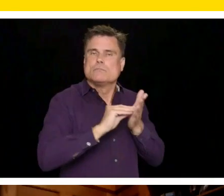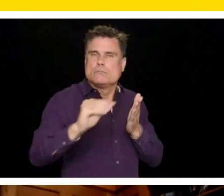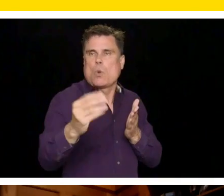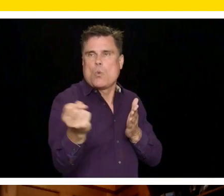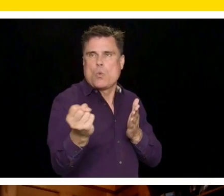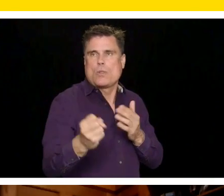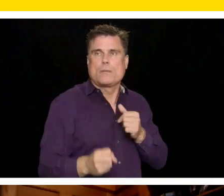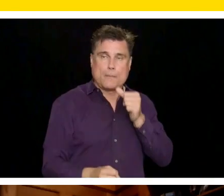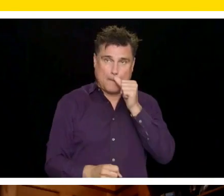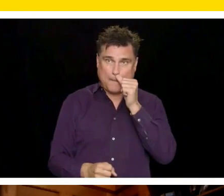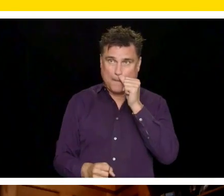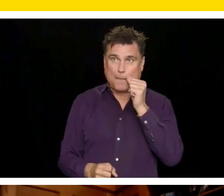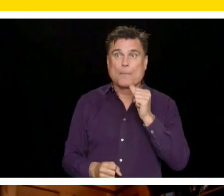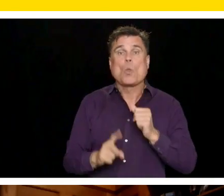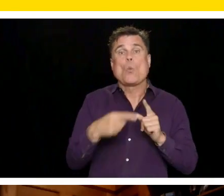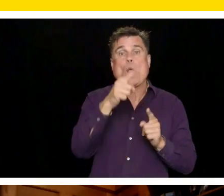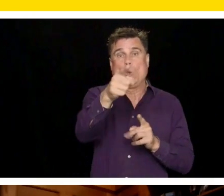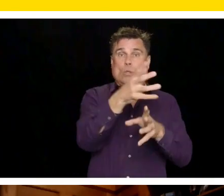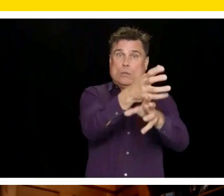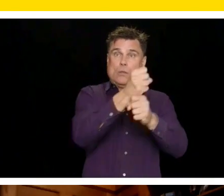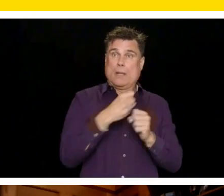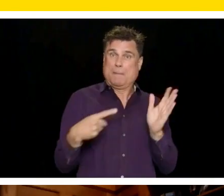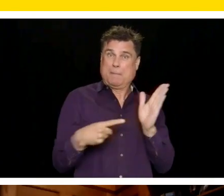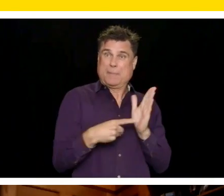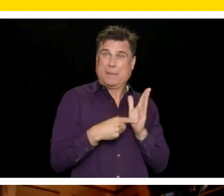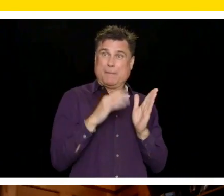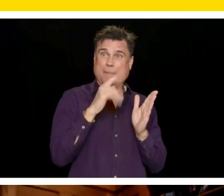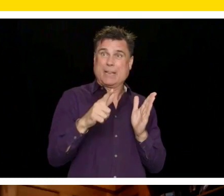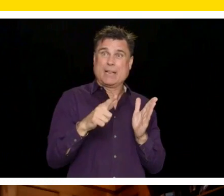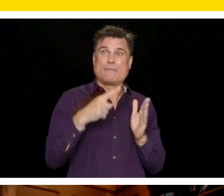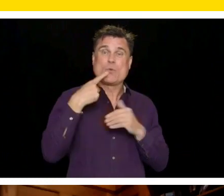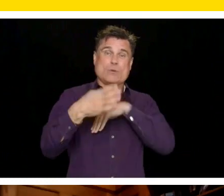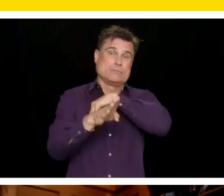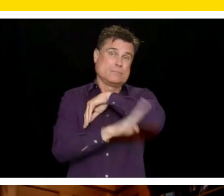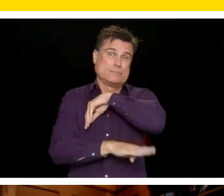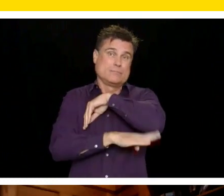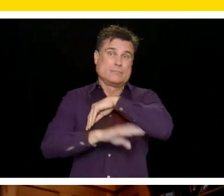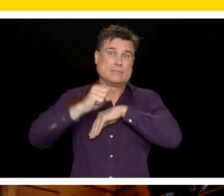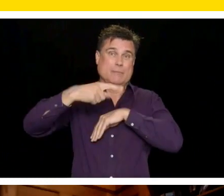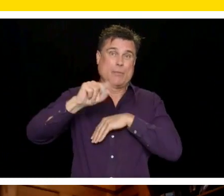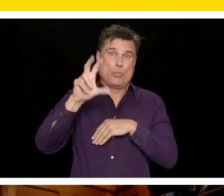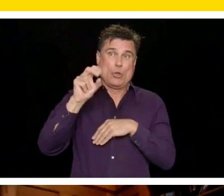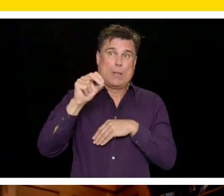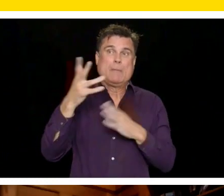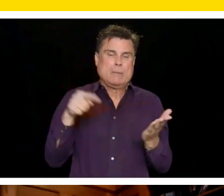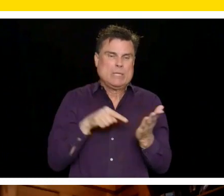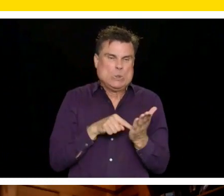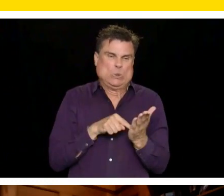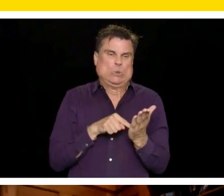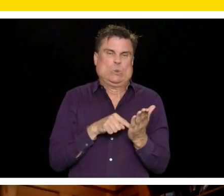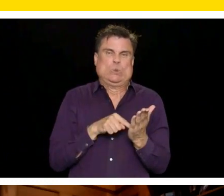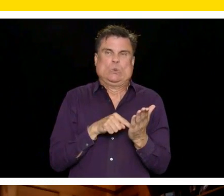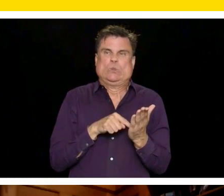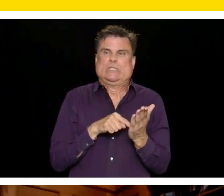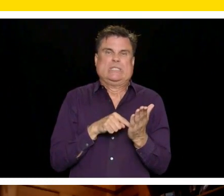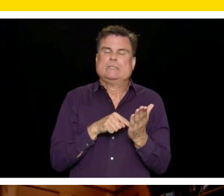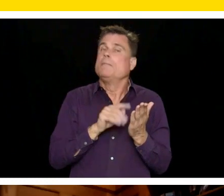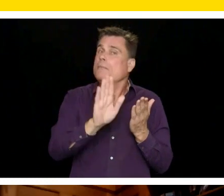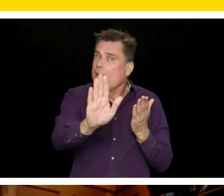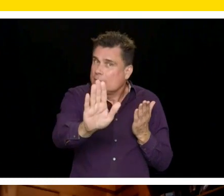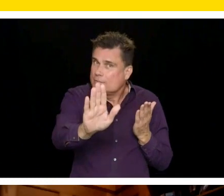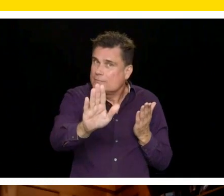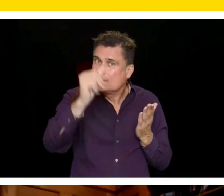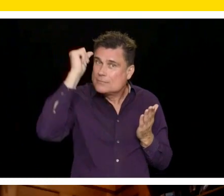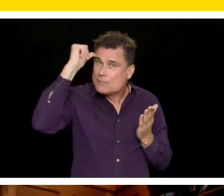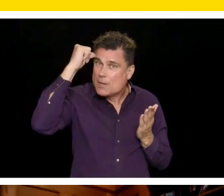plans available to small businesses. And so you have any questions, you can contact Small